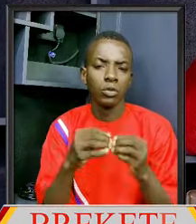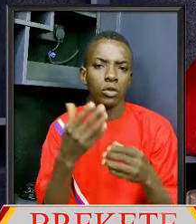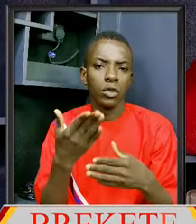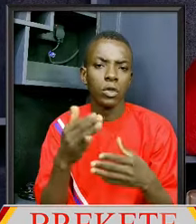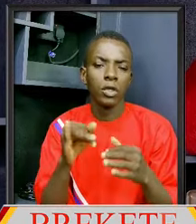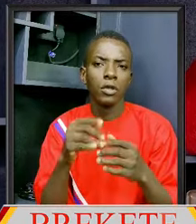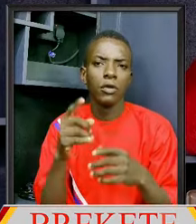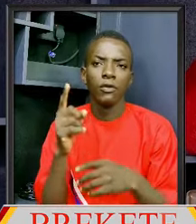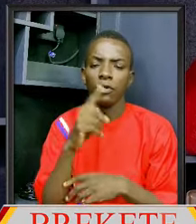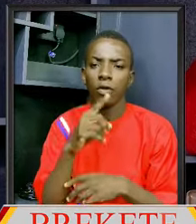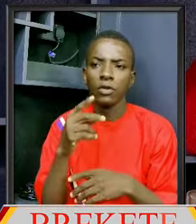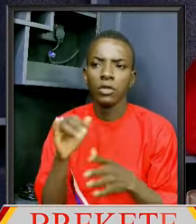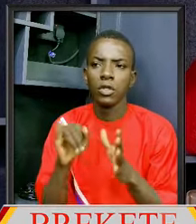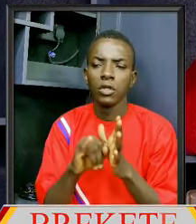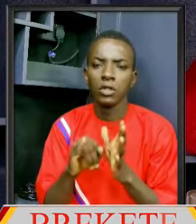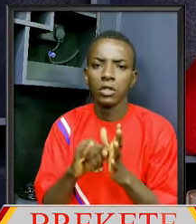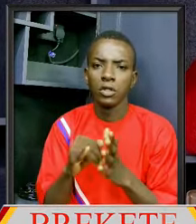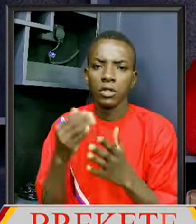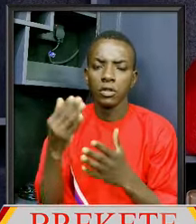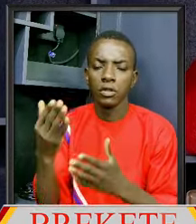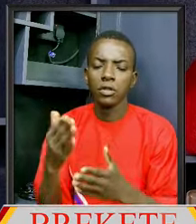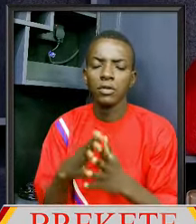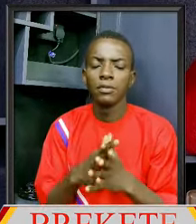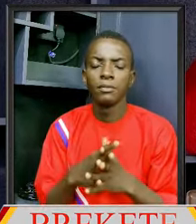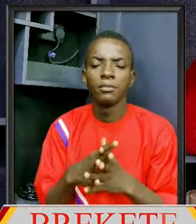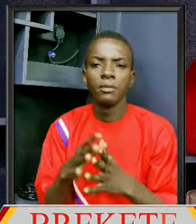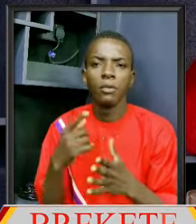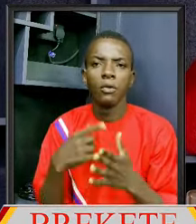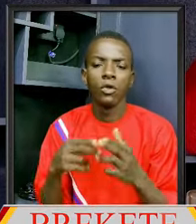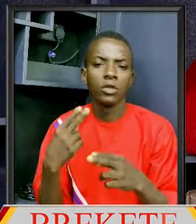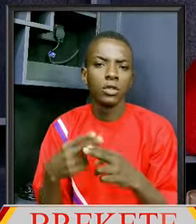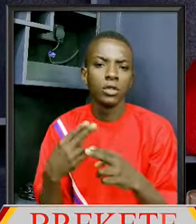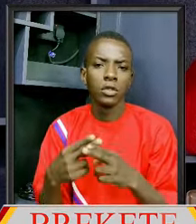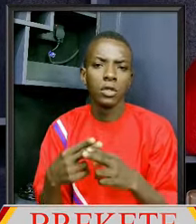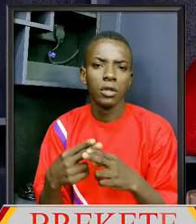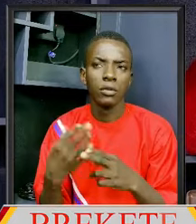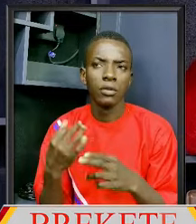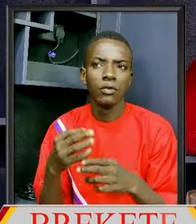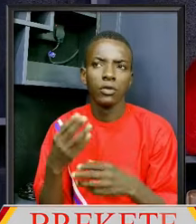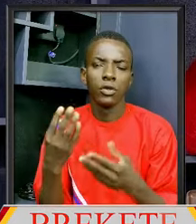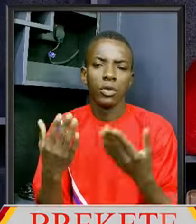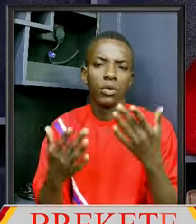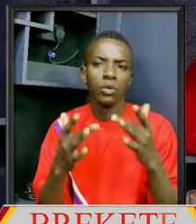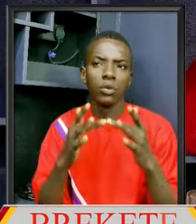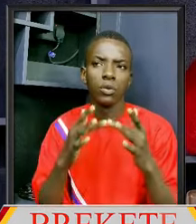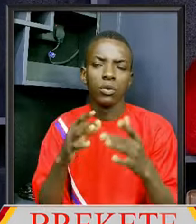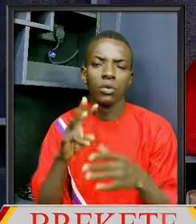that person are fake, you go indicate them there. Yes. Okay. So what will be the name of on our website?